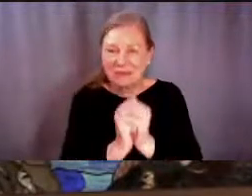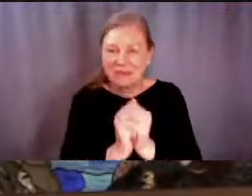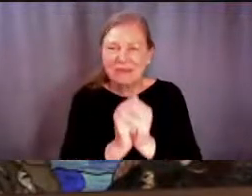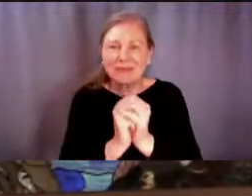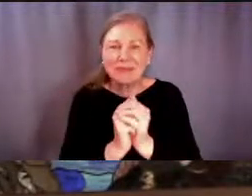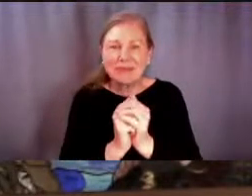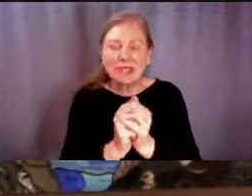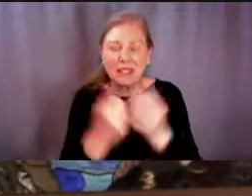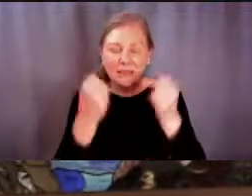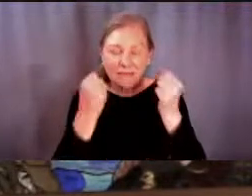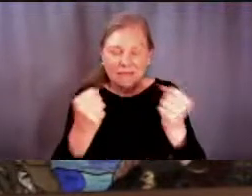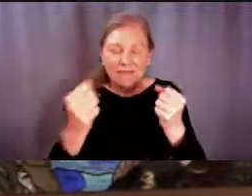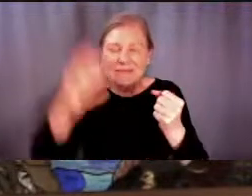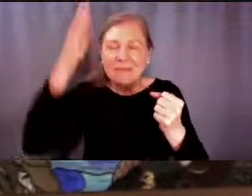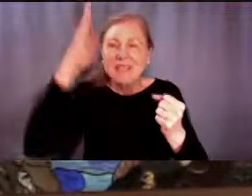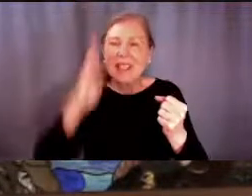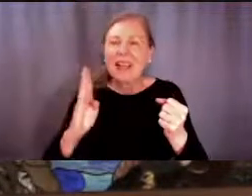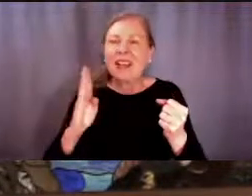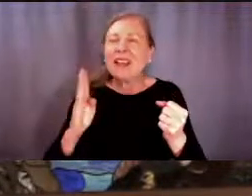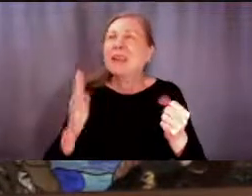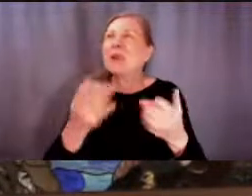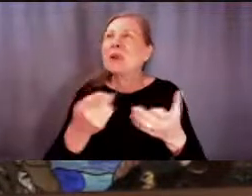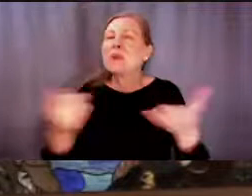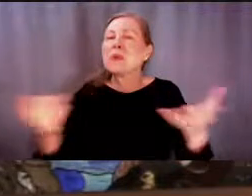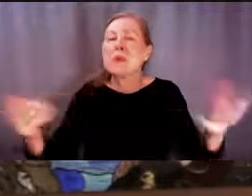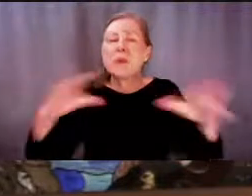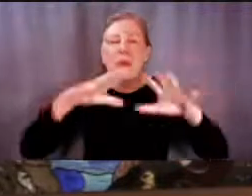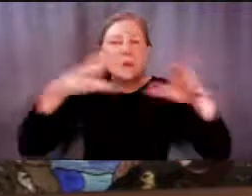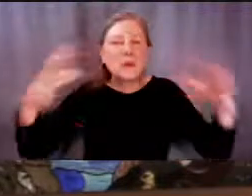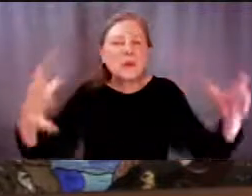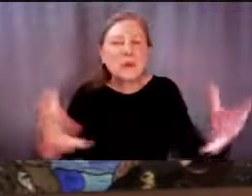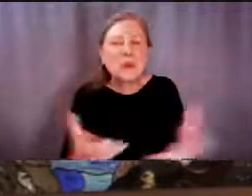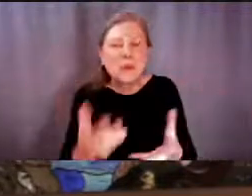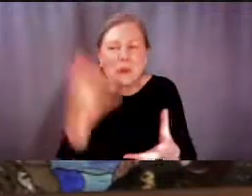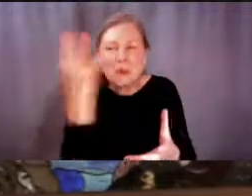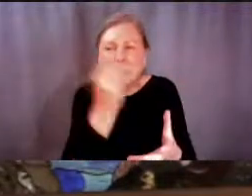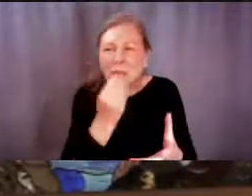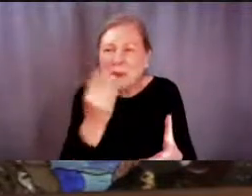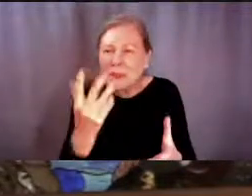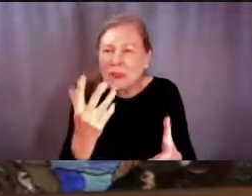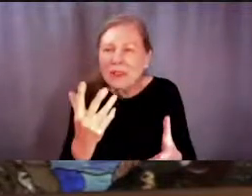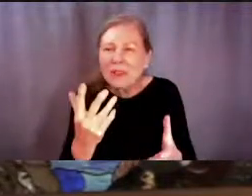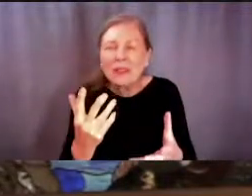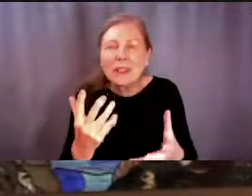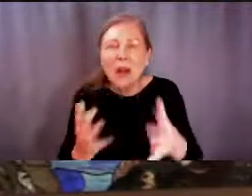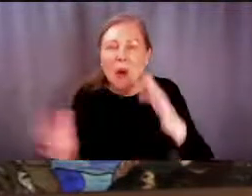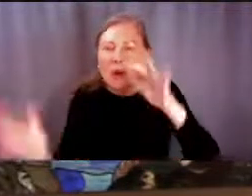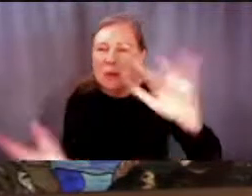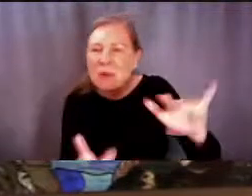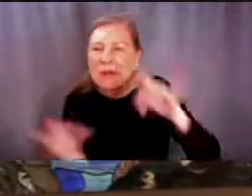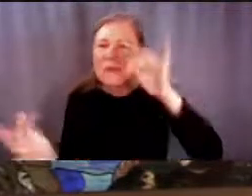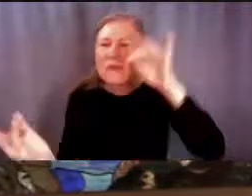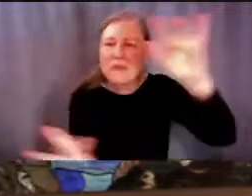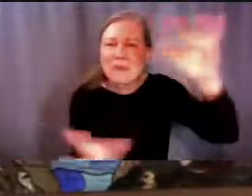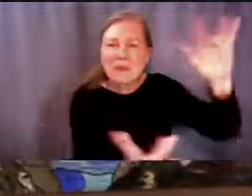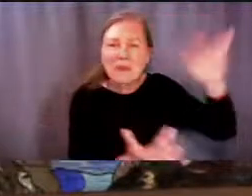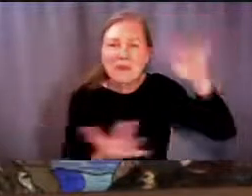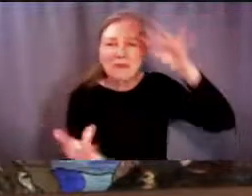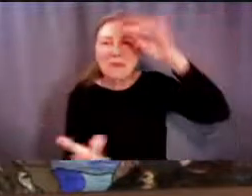Almighty God, this beautiful creation you've made just doesn't stop moving. There is so much